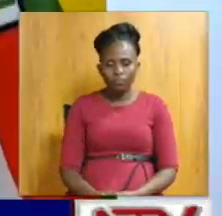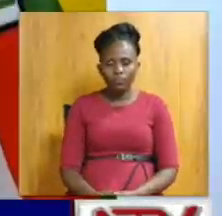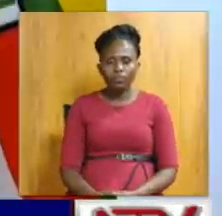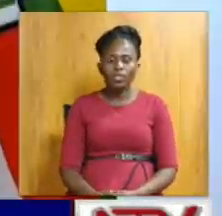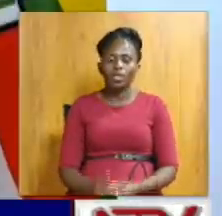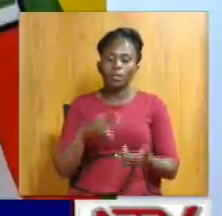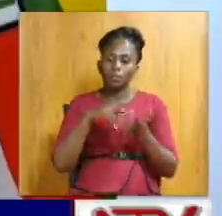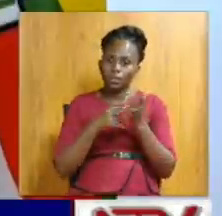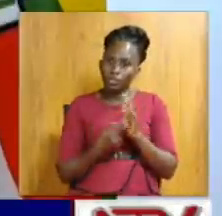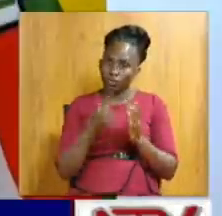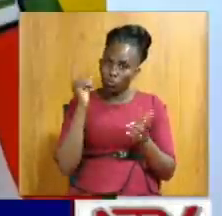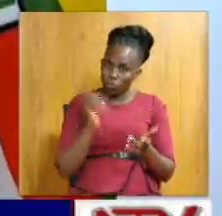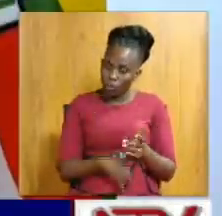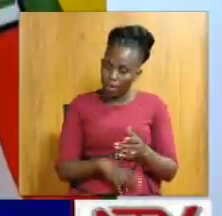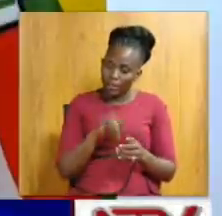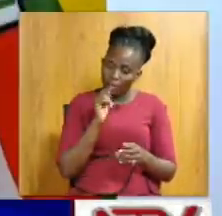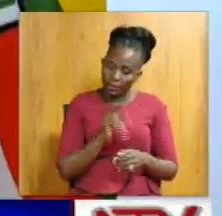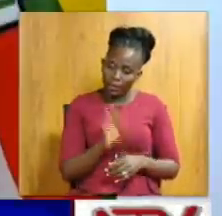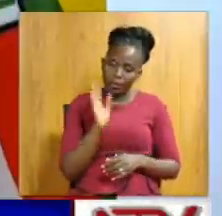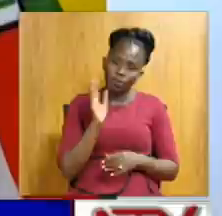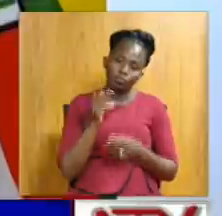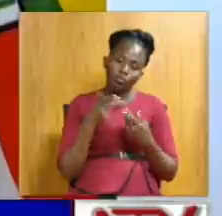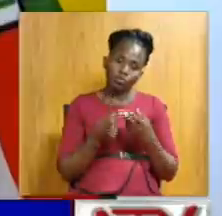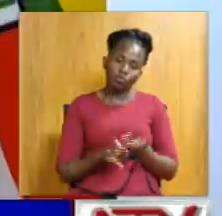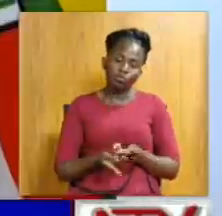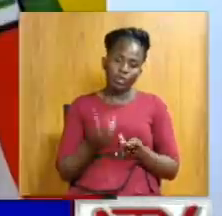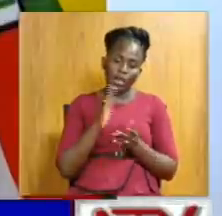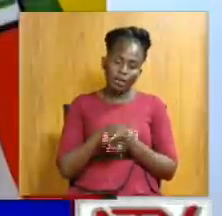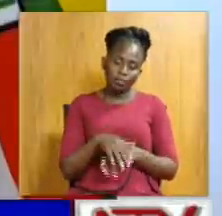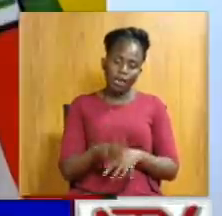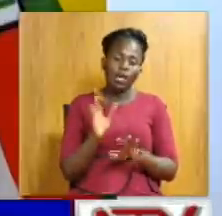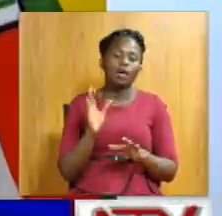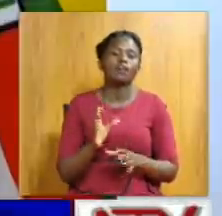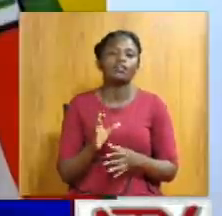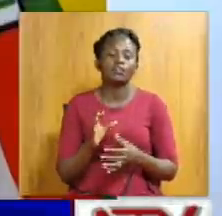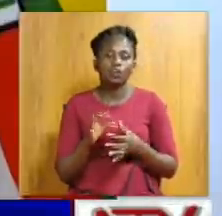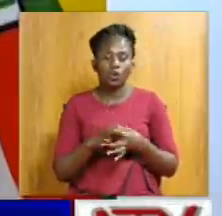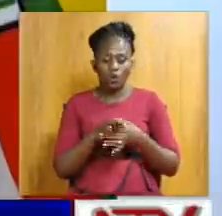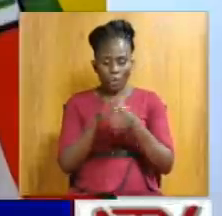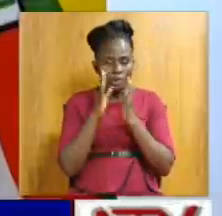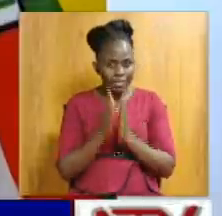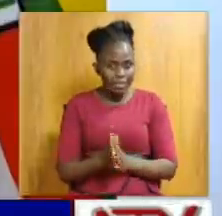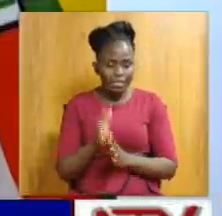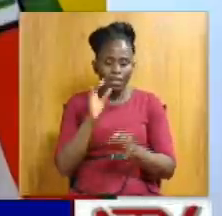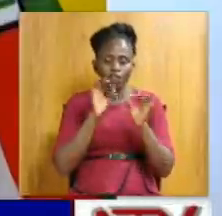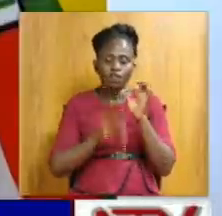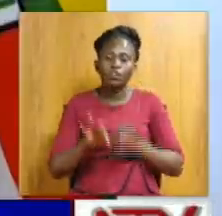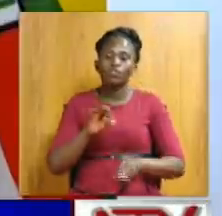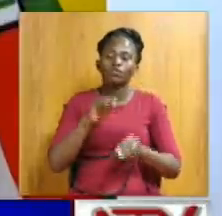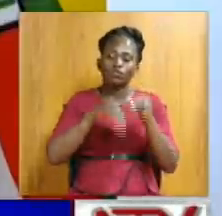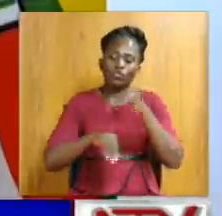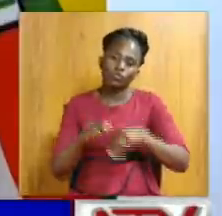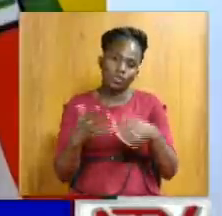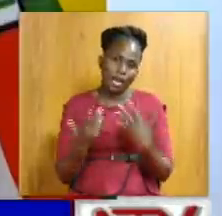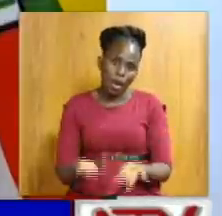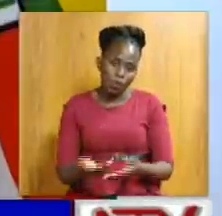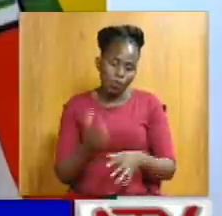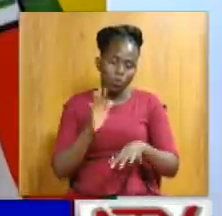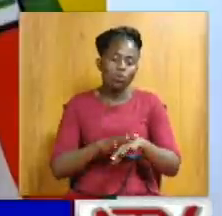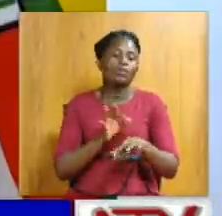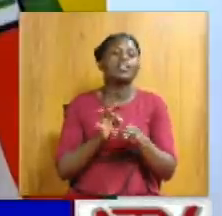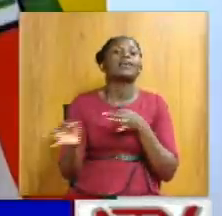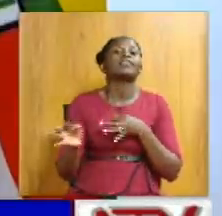It is the opposition and their collaborators that always avoid voting electronically. We should amend the